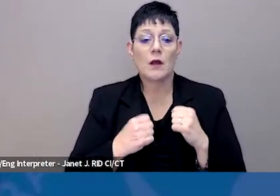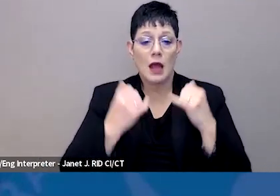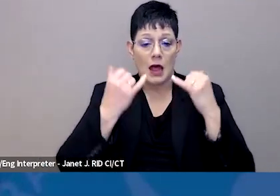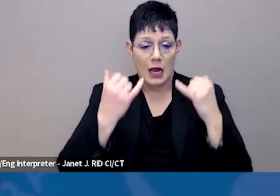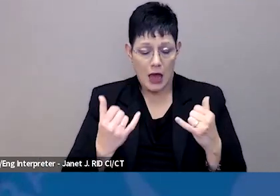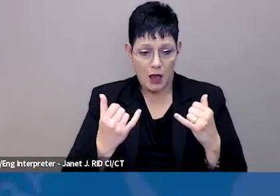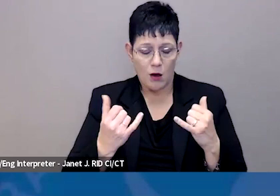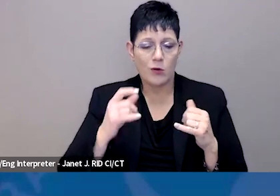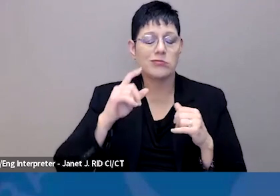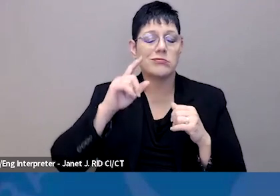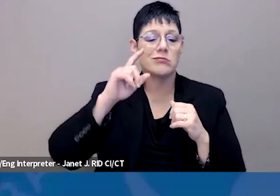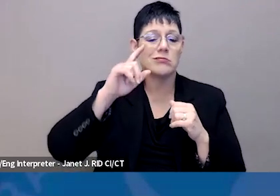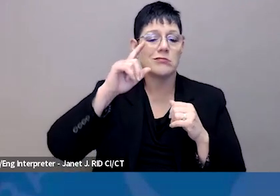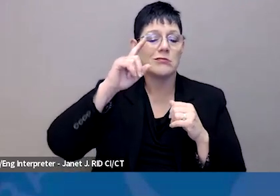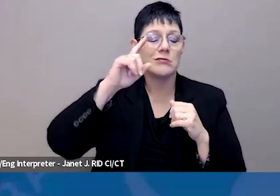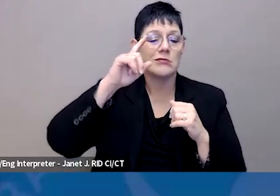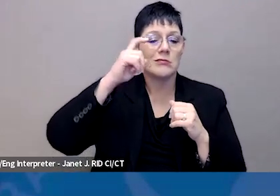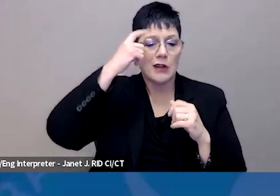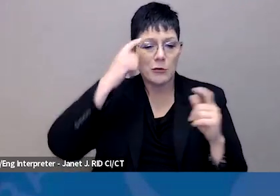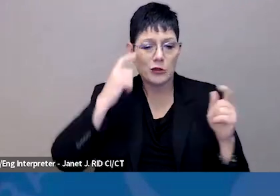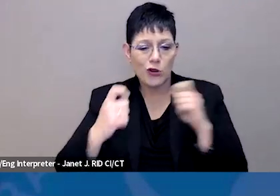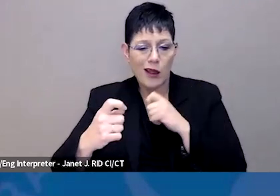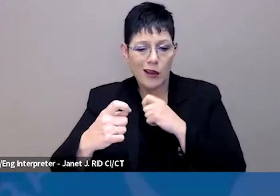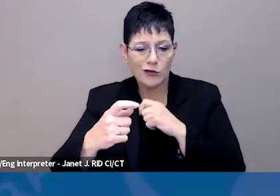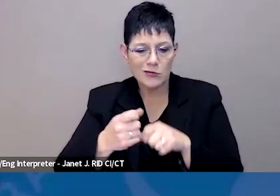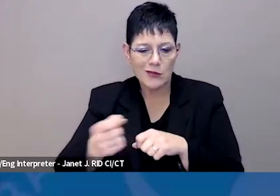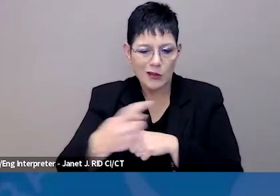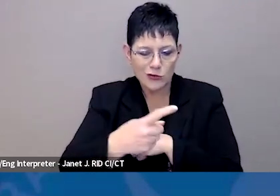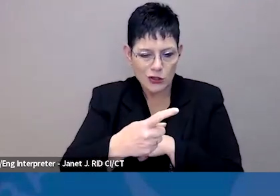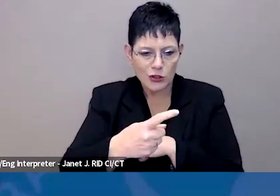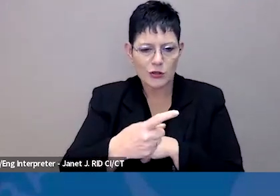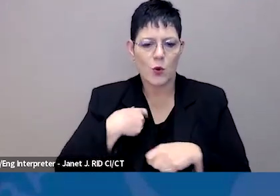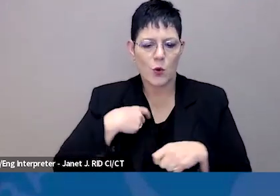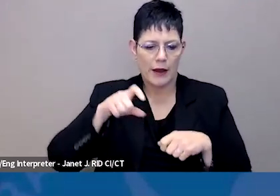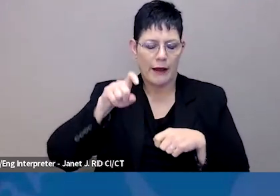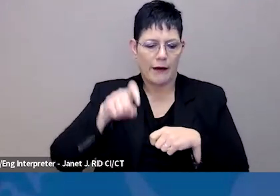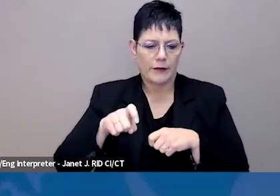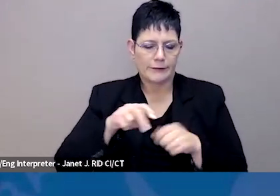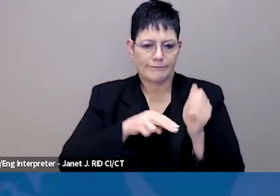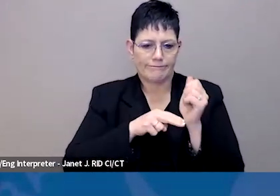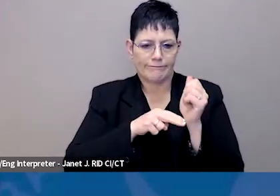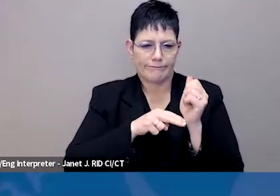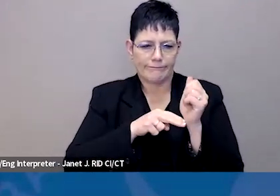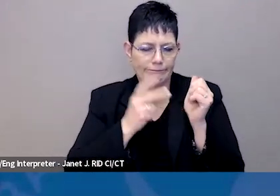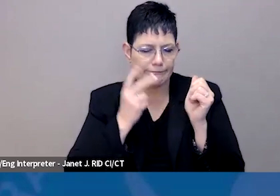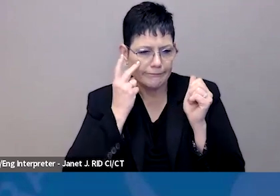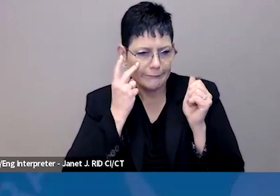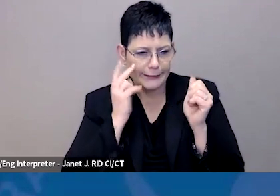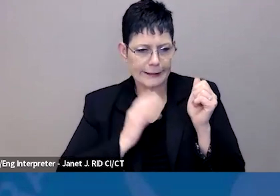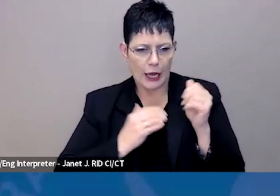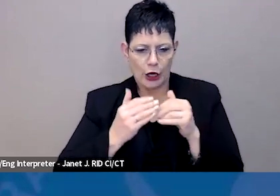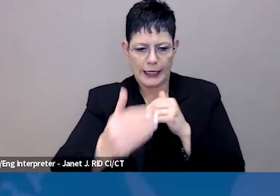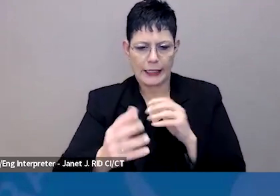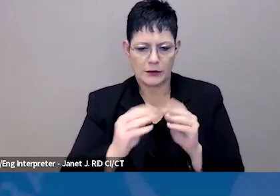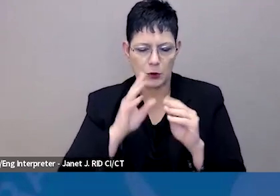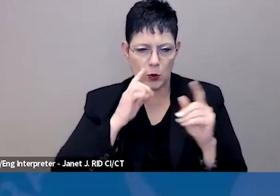in administrations, we're going to need to take the lead of the incoming administration to see, when our next meeting will